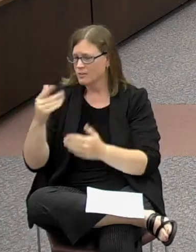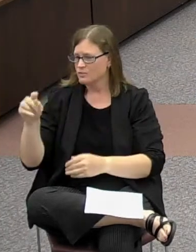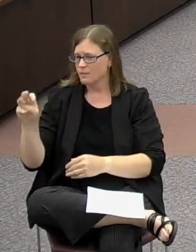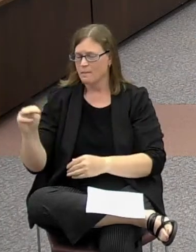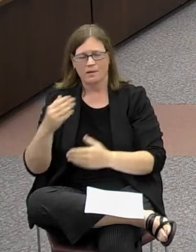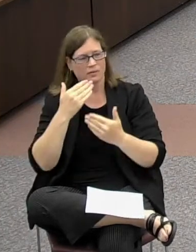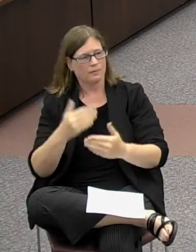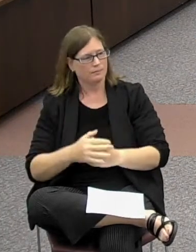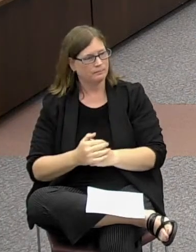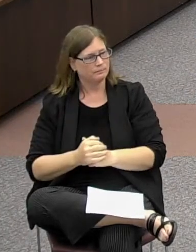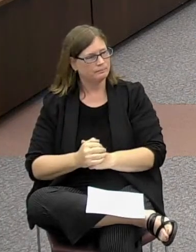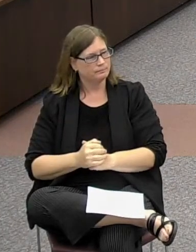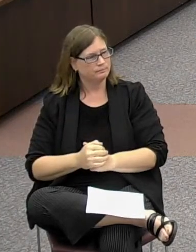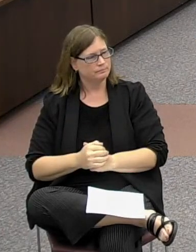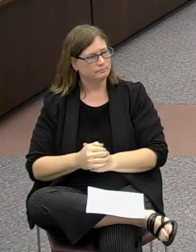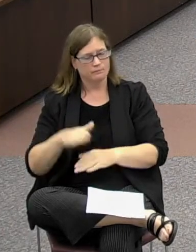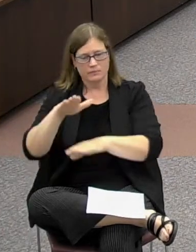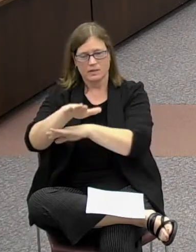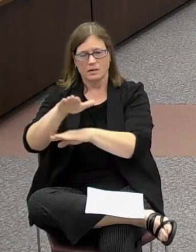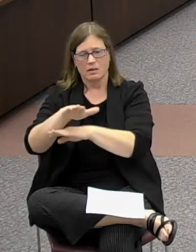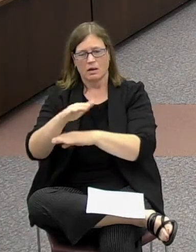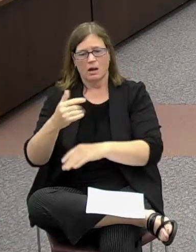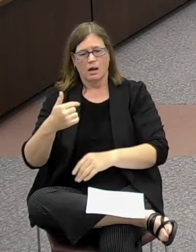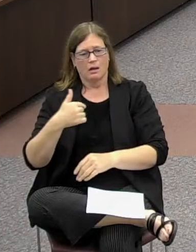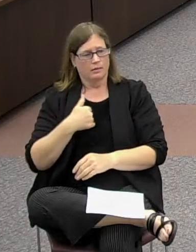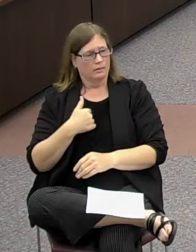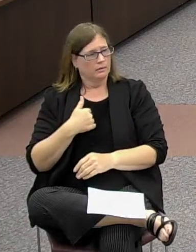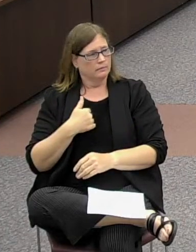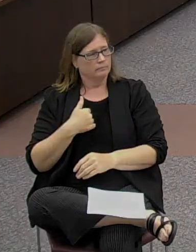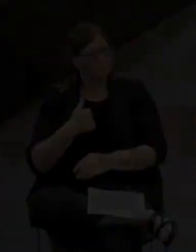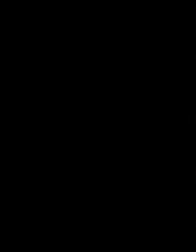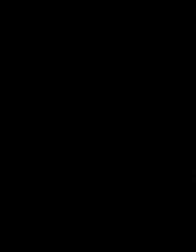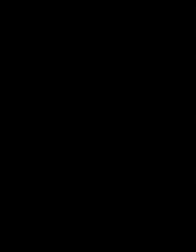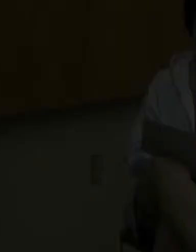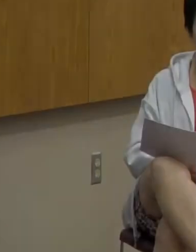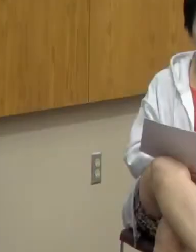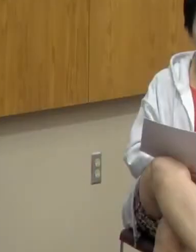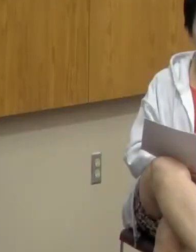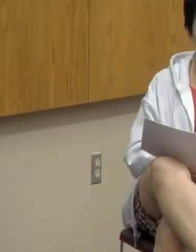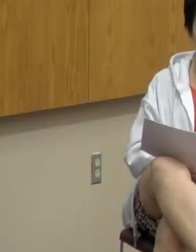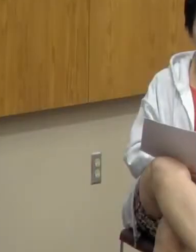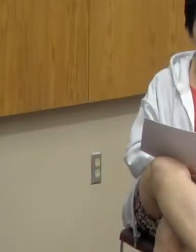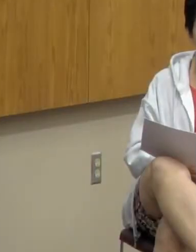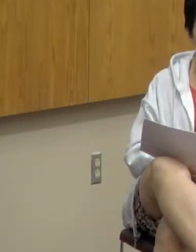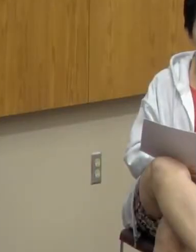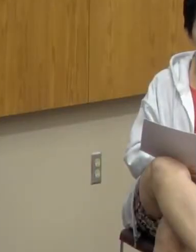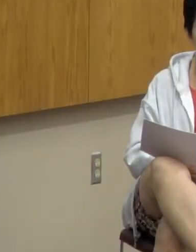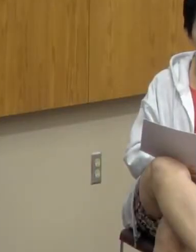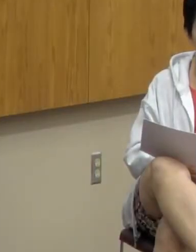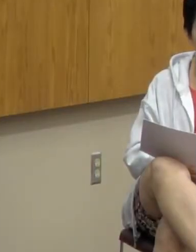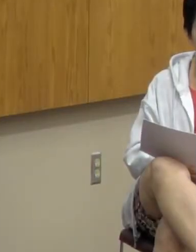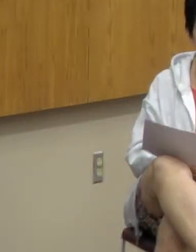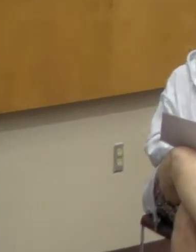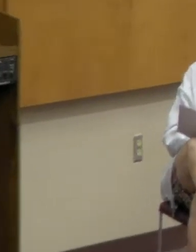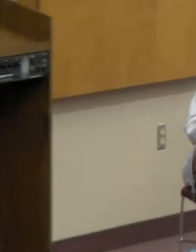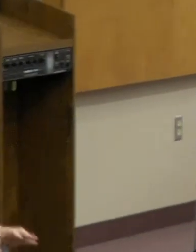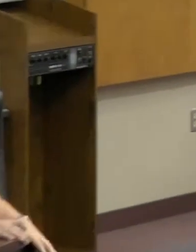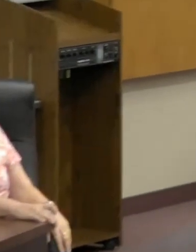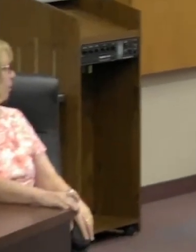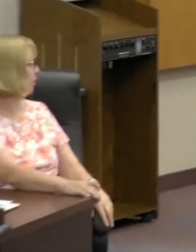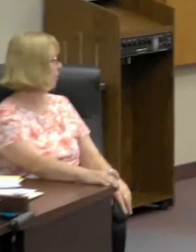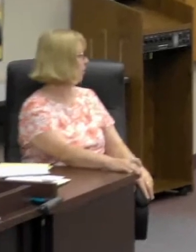Thank you. This evening, I'm talking about someone who we all know very well and has given so much to this district. As